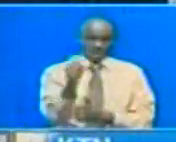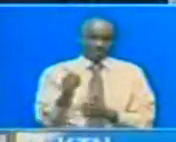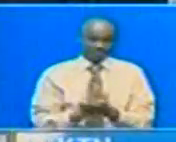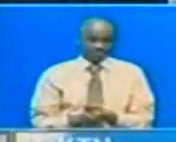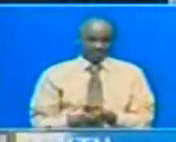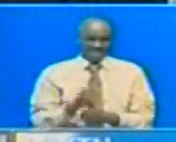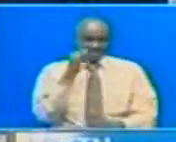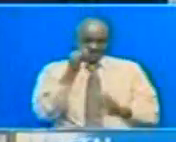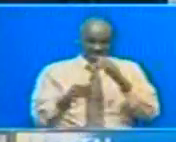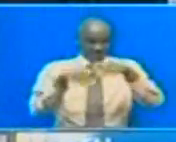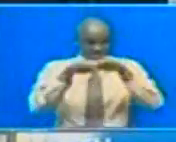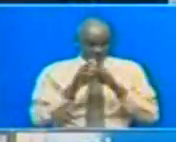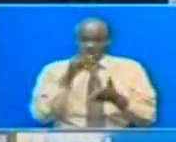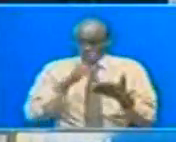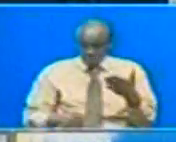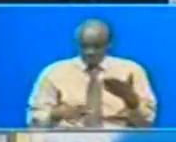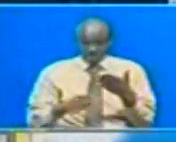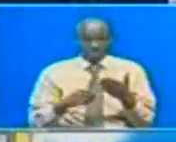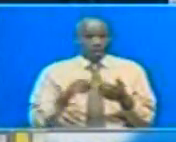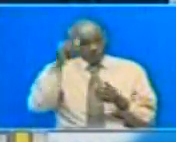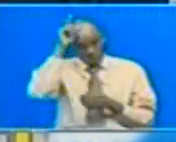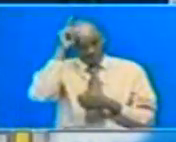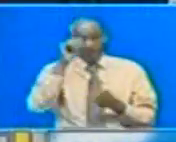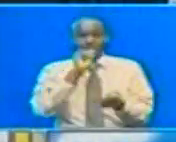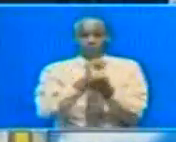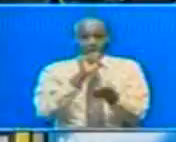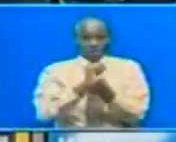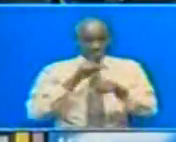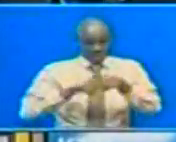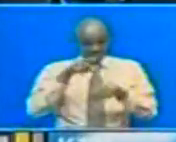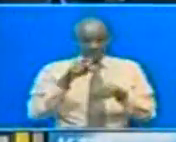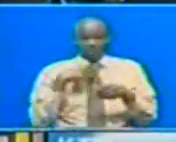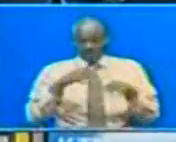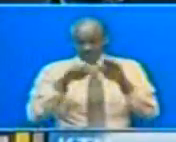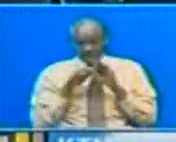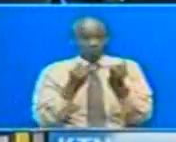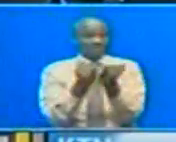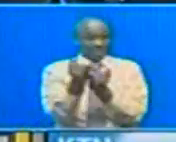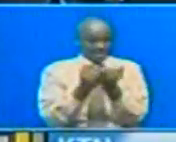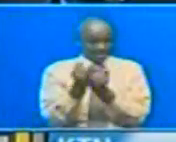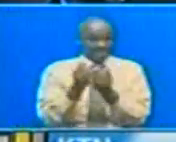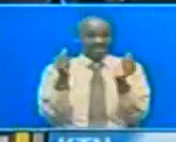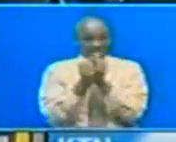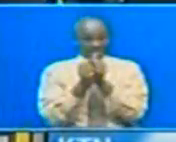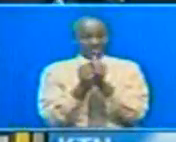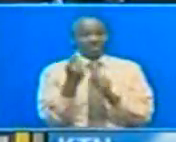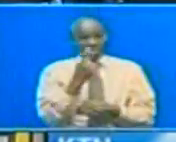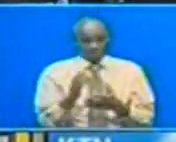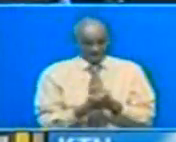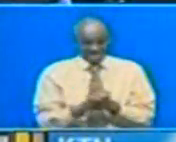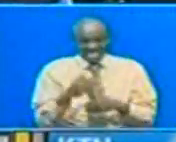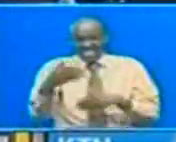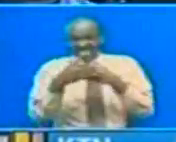final destination will be at the family's home in Bondo, where Fidel will be buried on Saturday, the 10th of January, next to